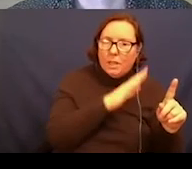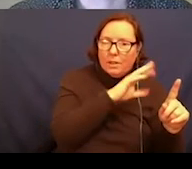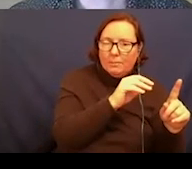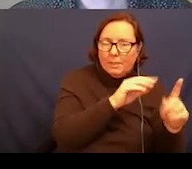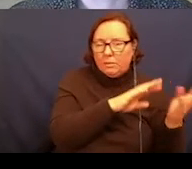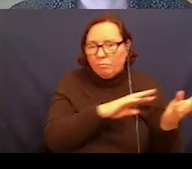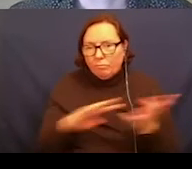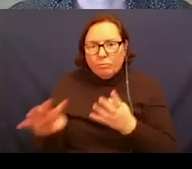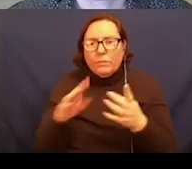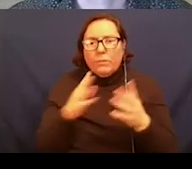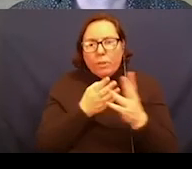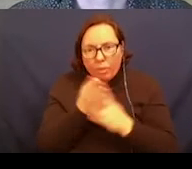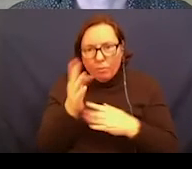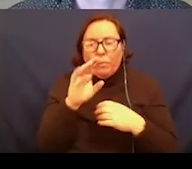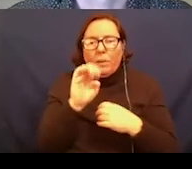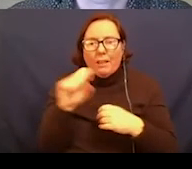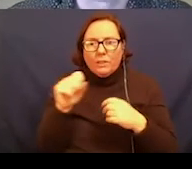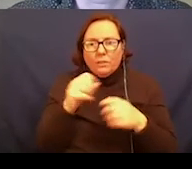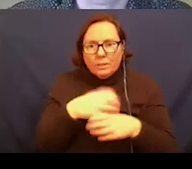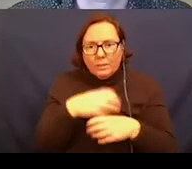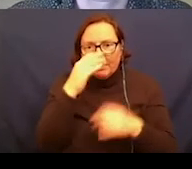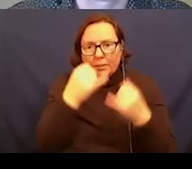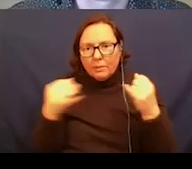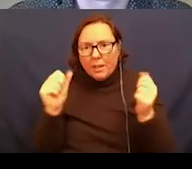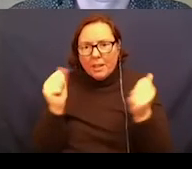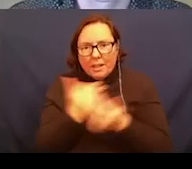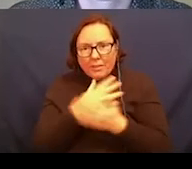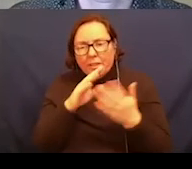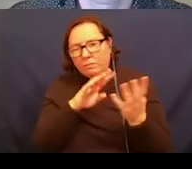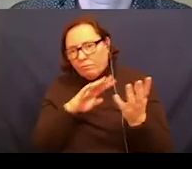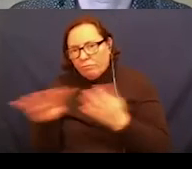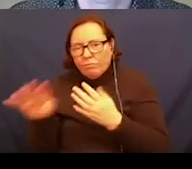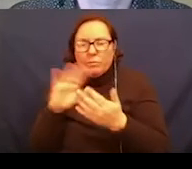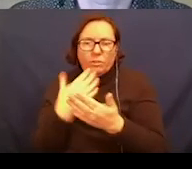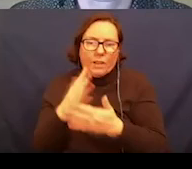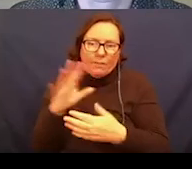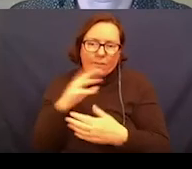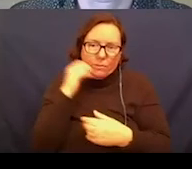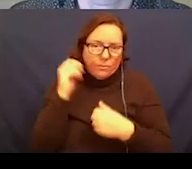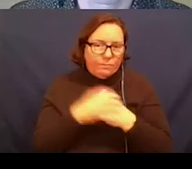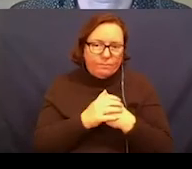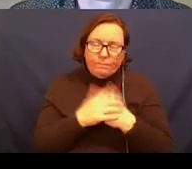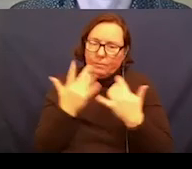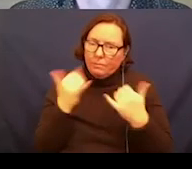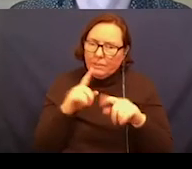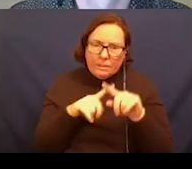The CCE program will not affect the reliability of the electricity supply that you